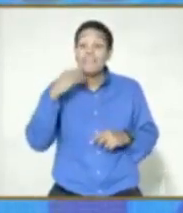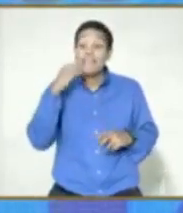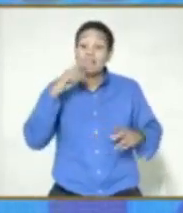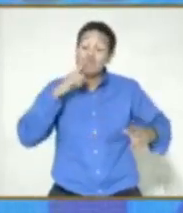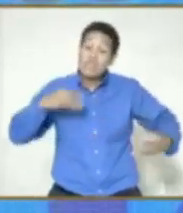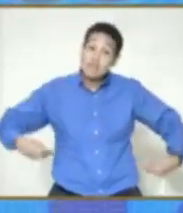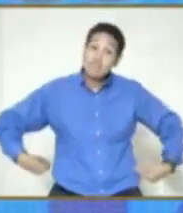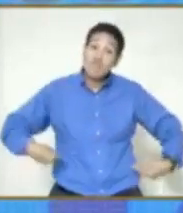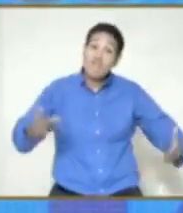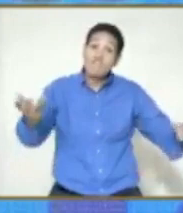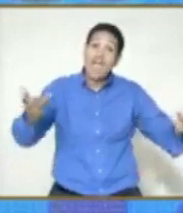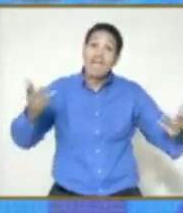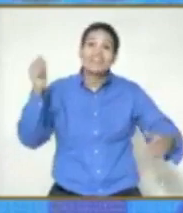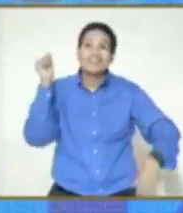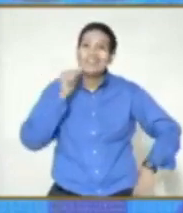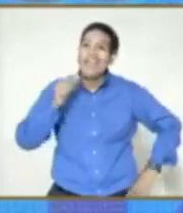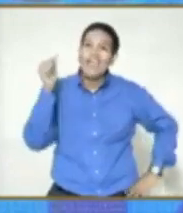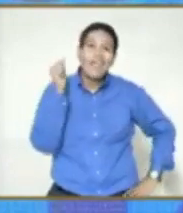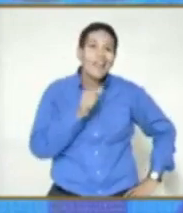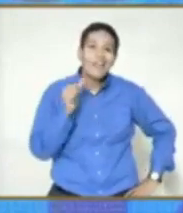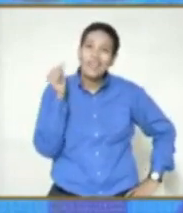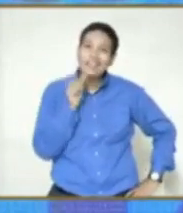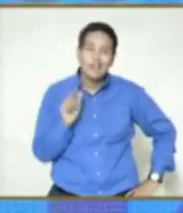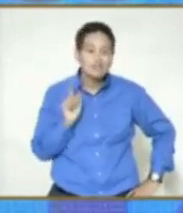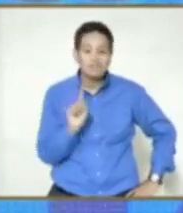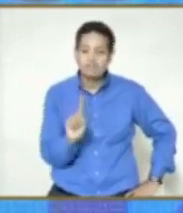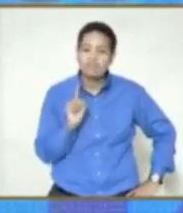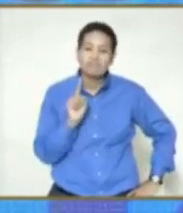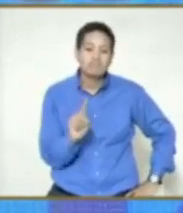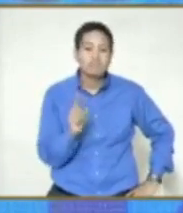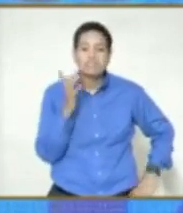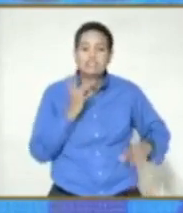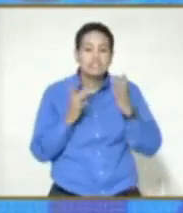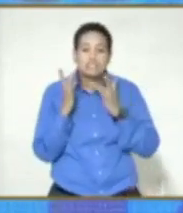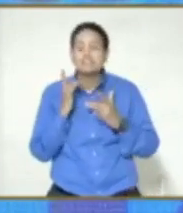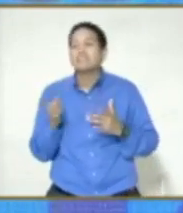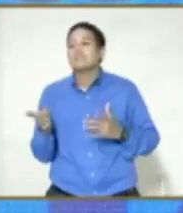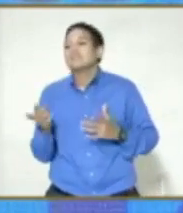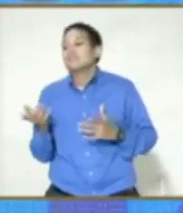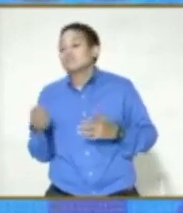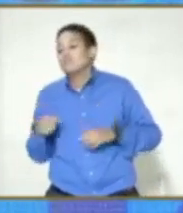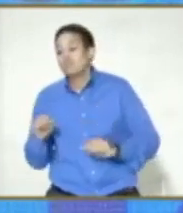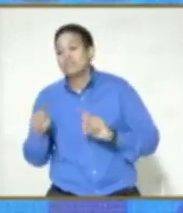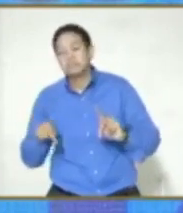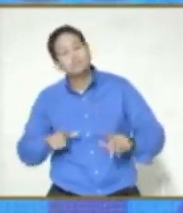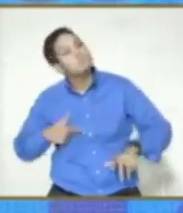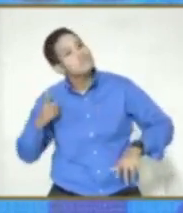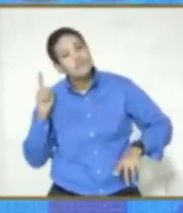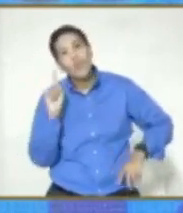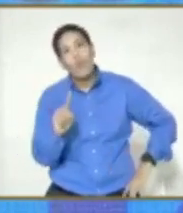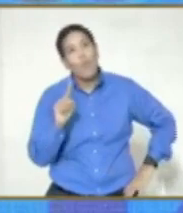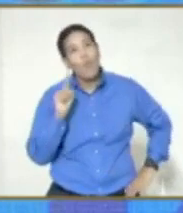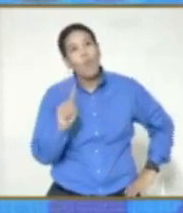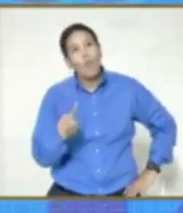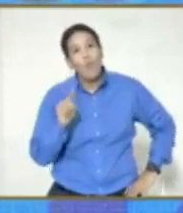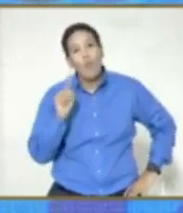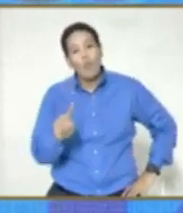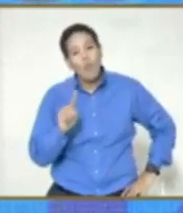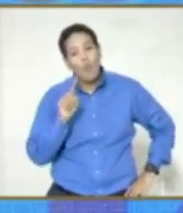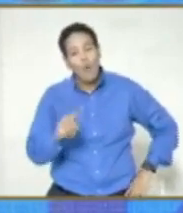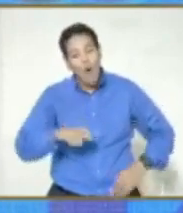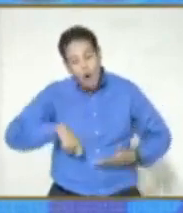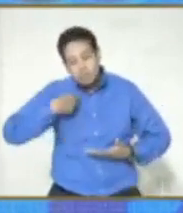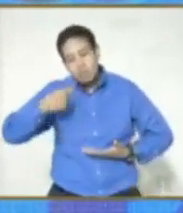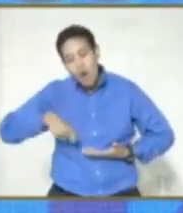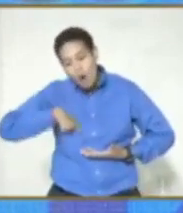provided on a daily basis, where the less fortunate would go to these facilities